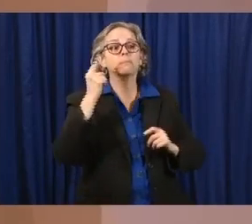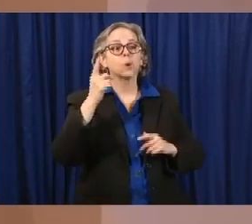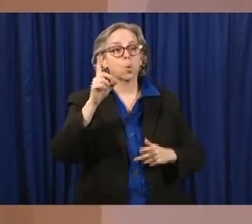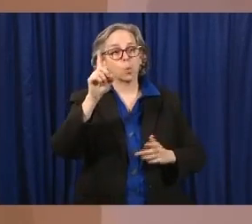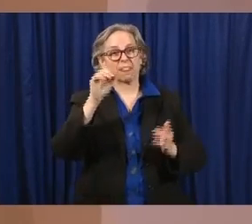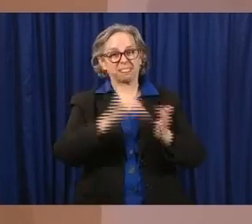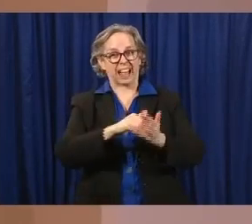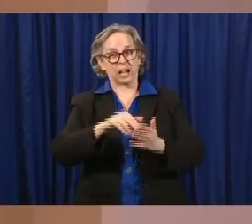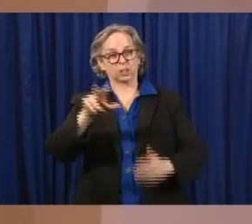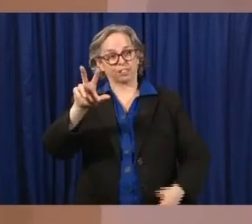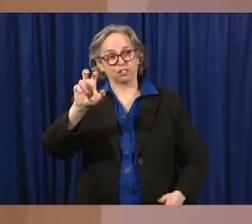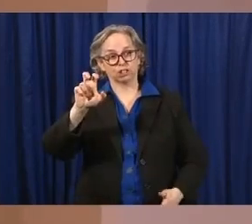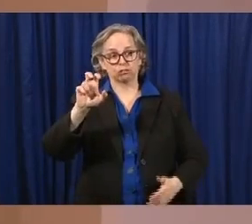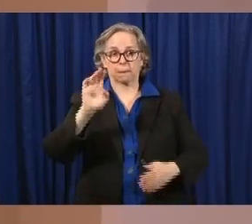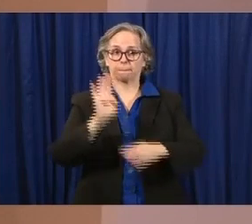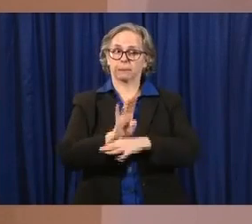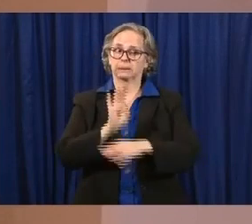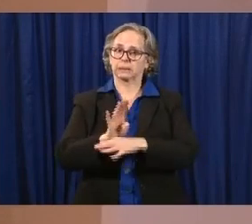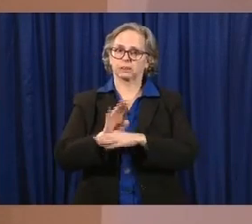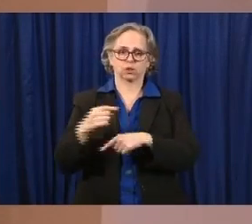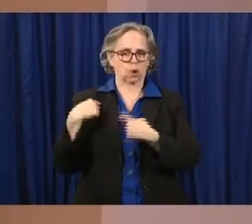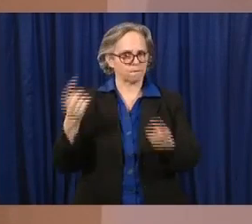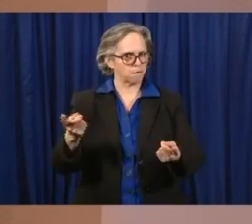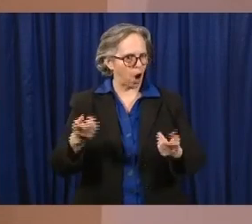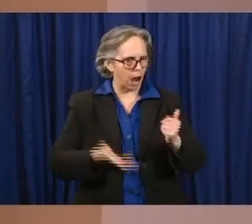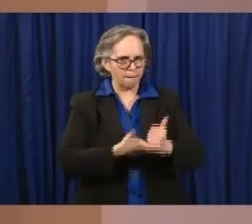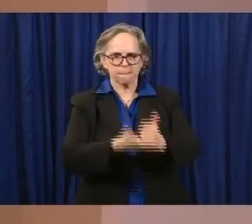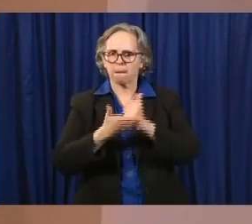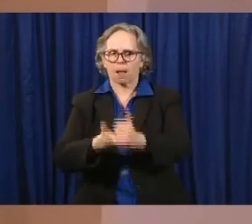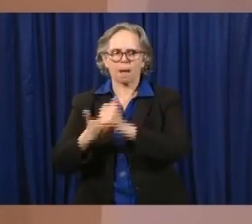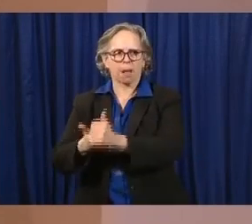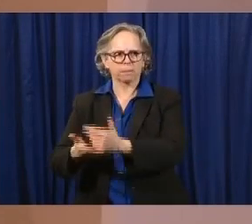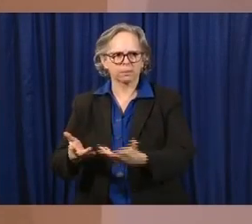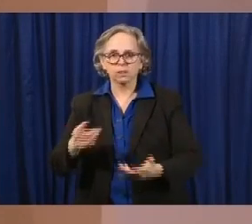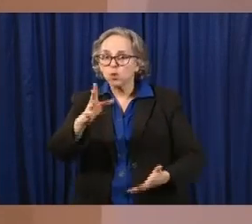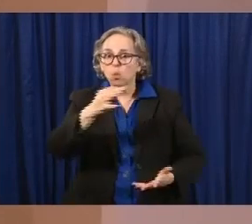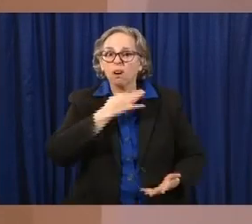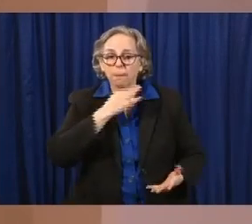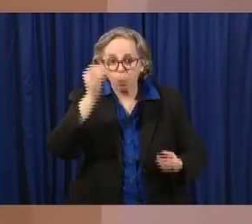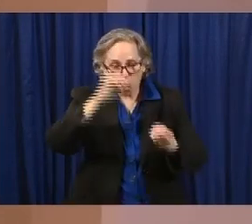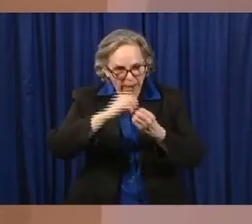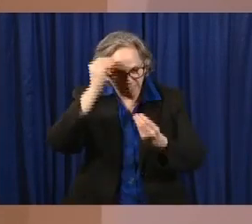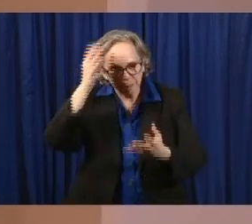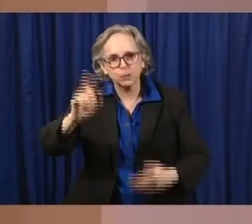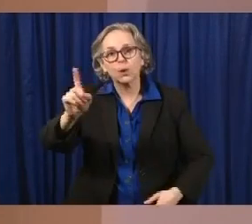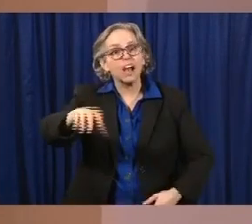far. And if you would like to find more information, it's